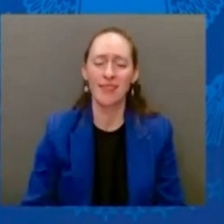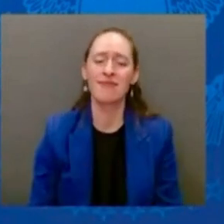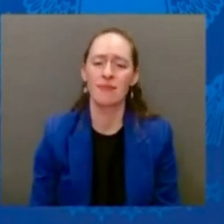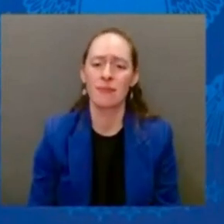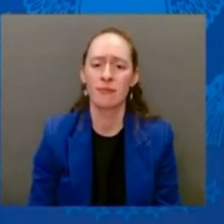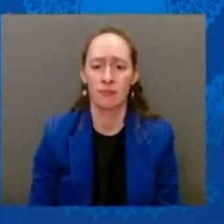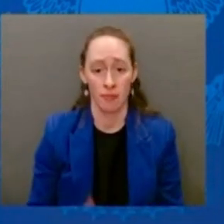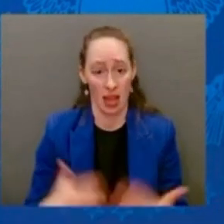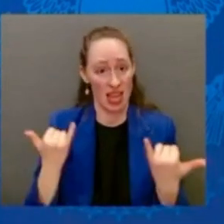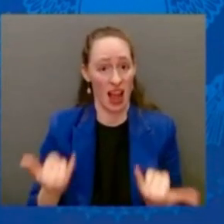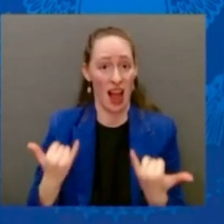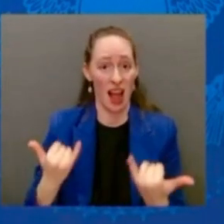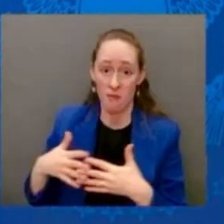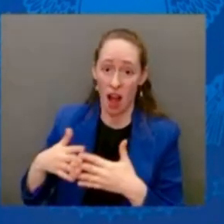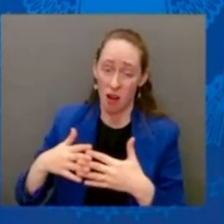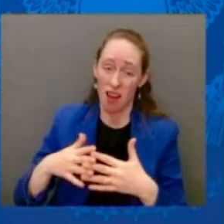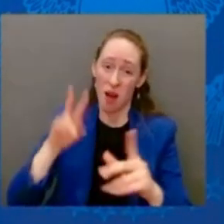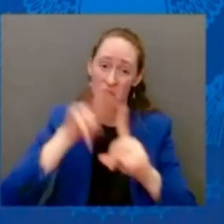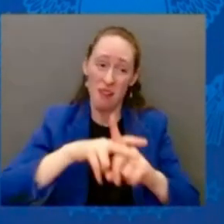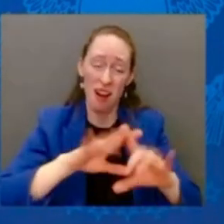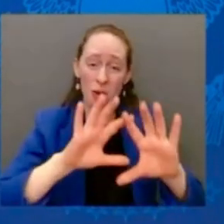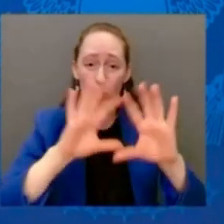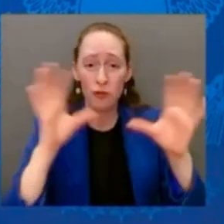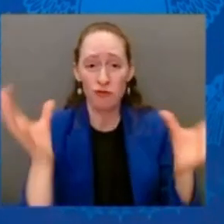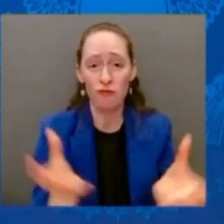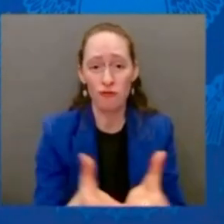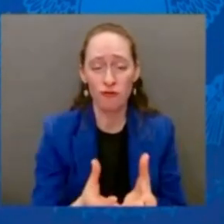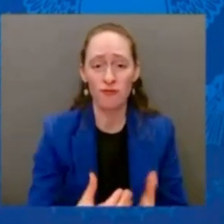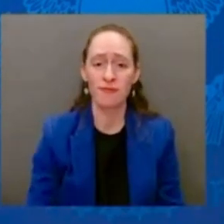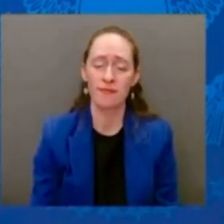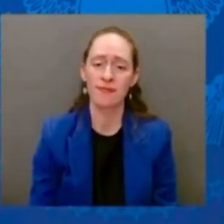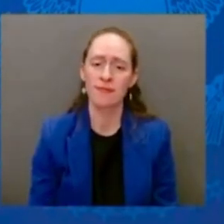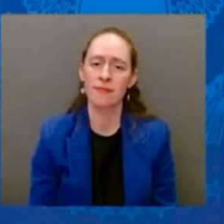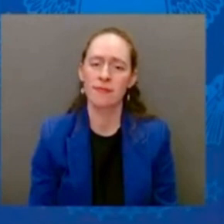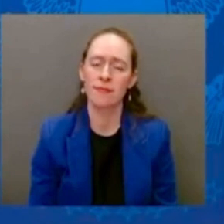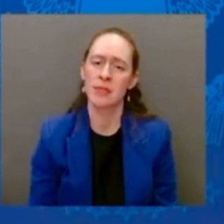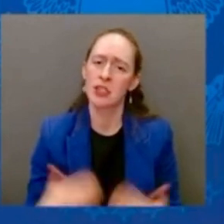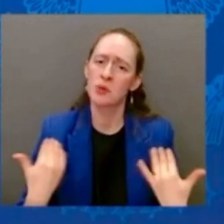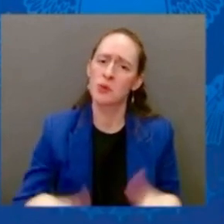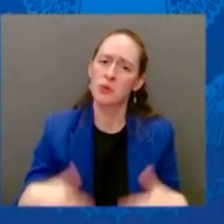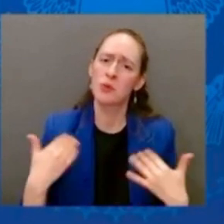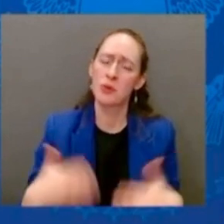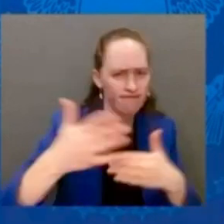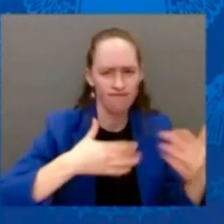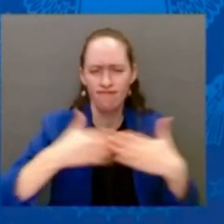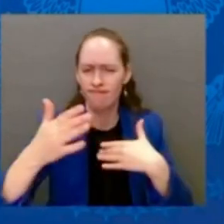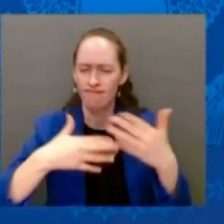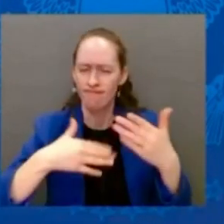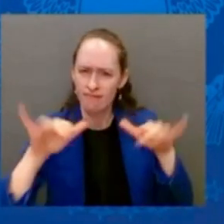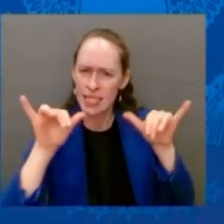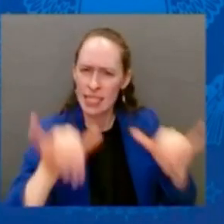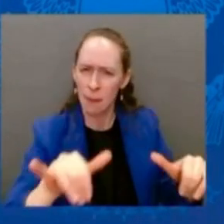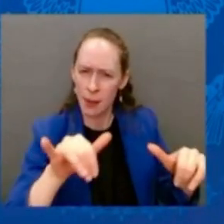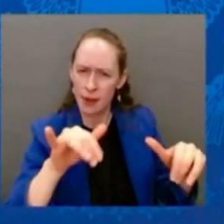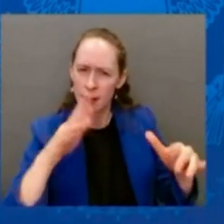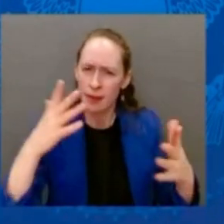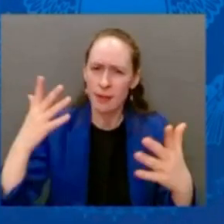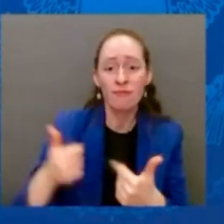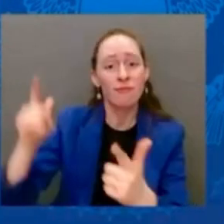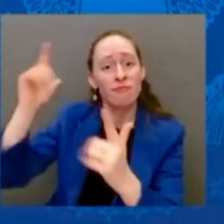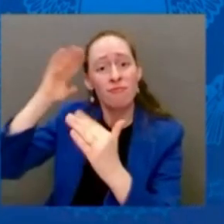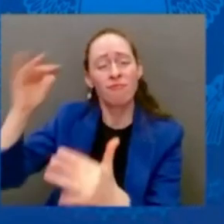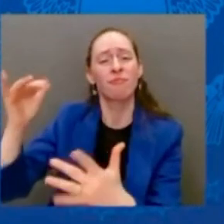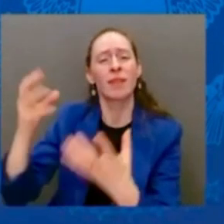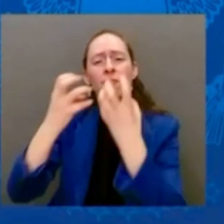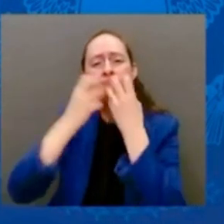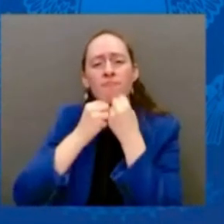for Americans, it's true for the are eternal. The democracy lifts up the human spirit and